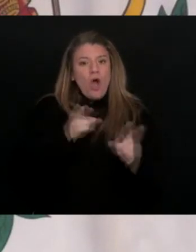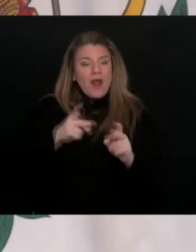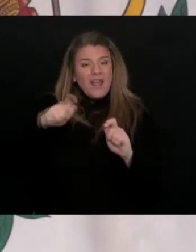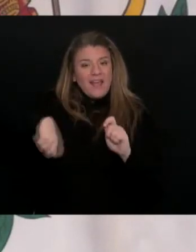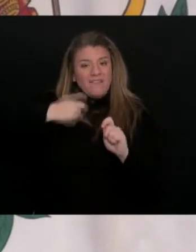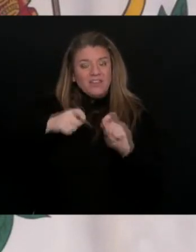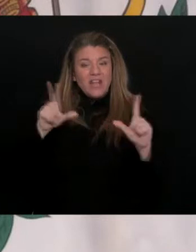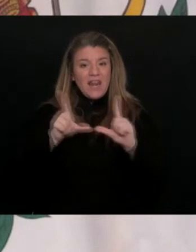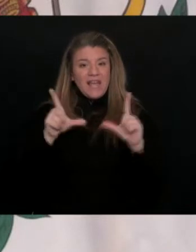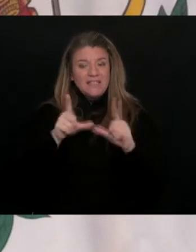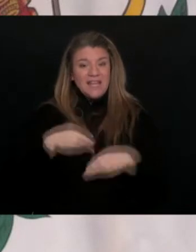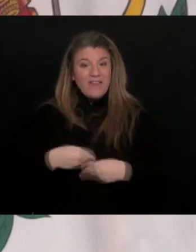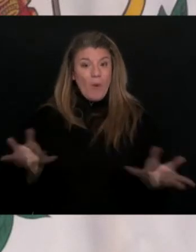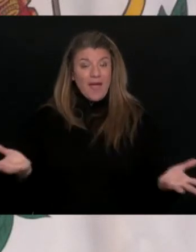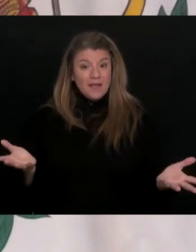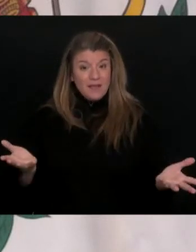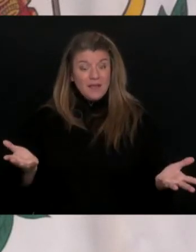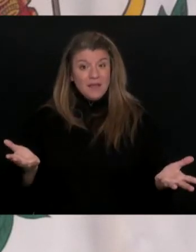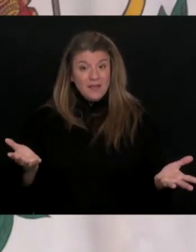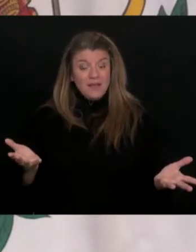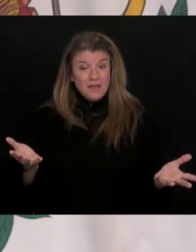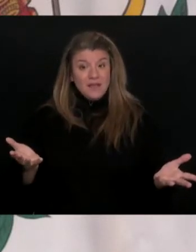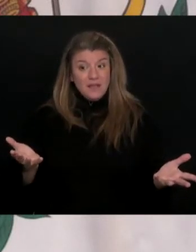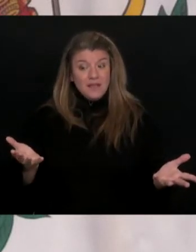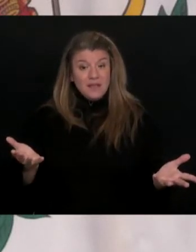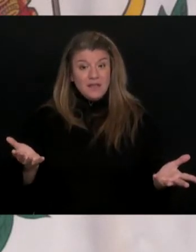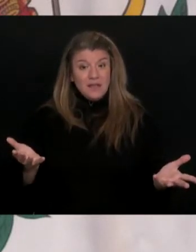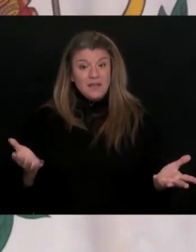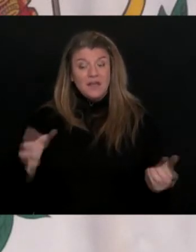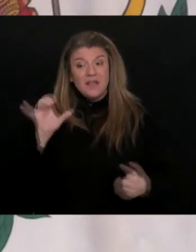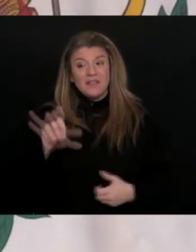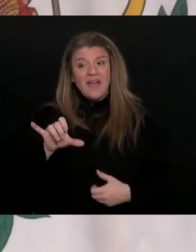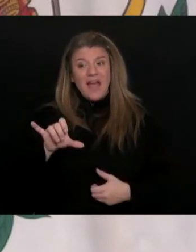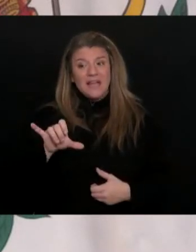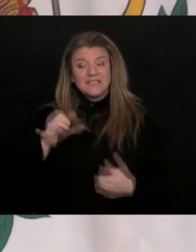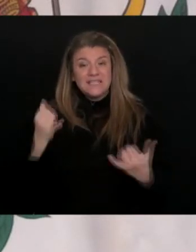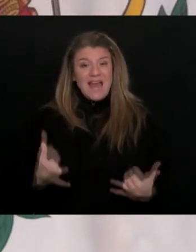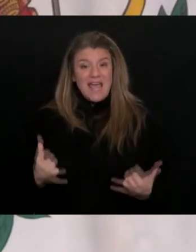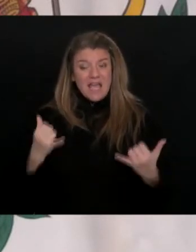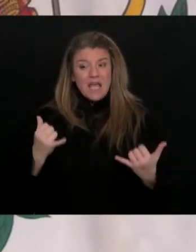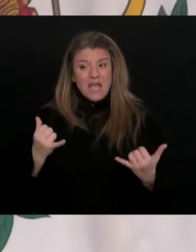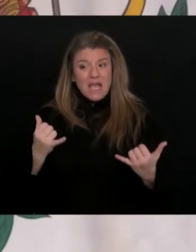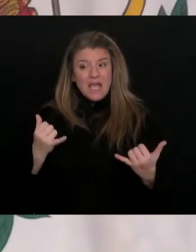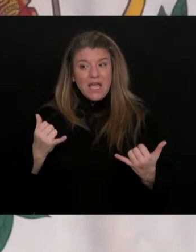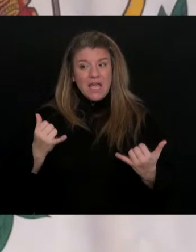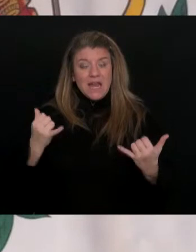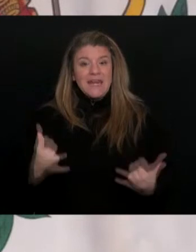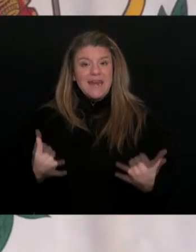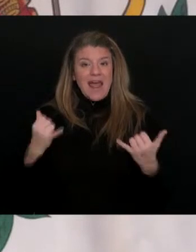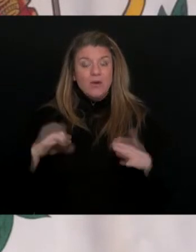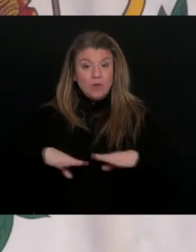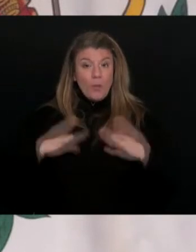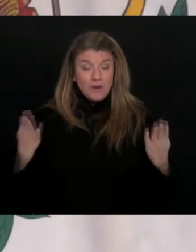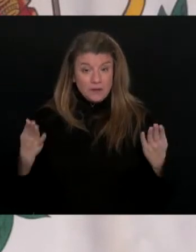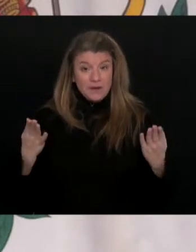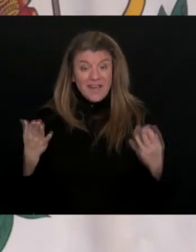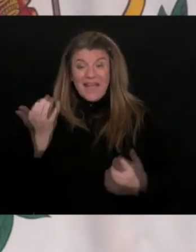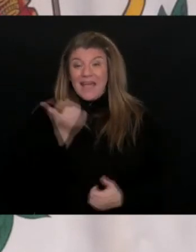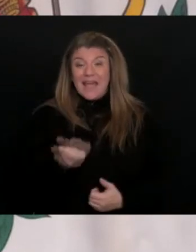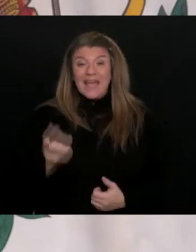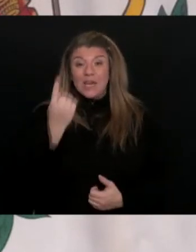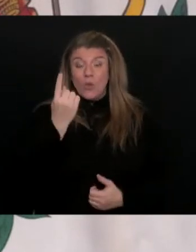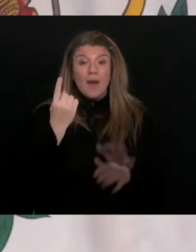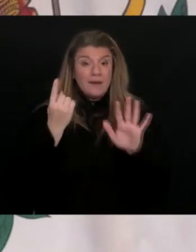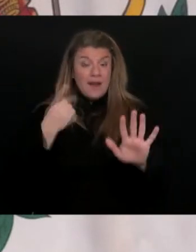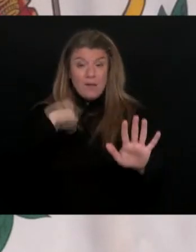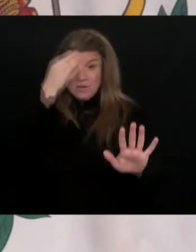license giveaway that is official, that today or now it's officially open. Anyone, and I'm going to read